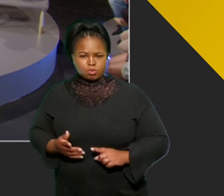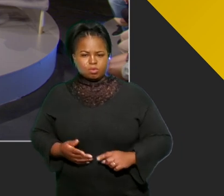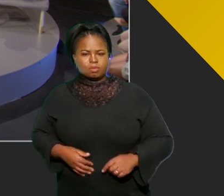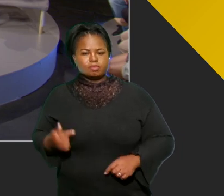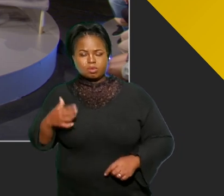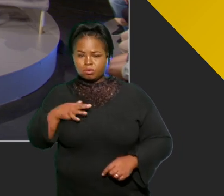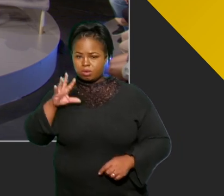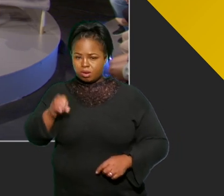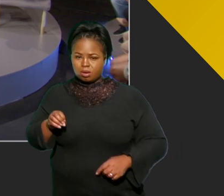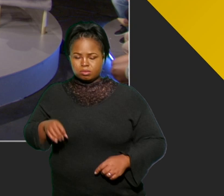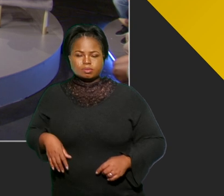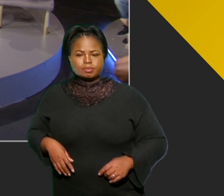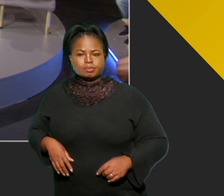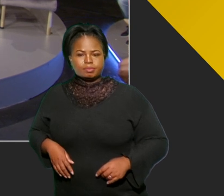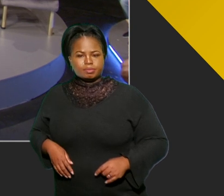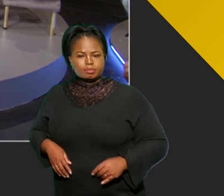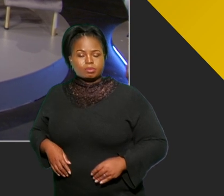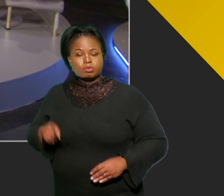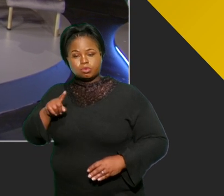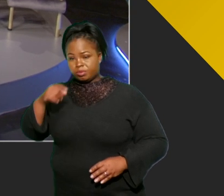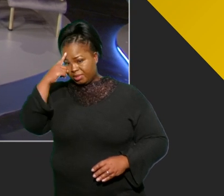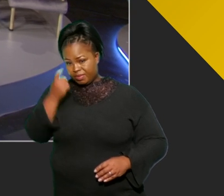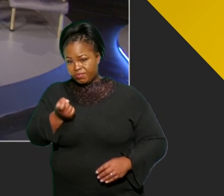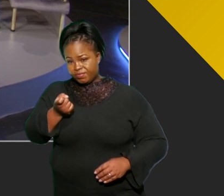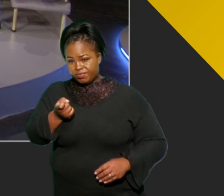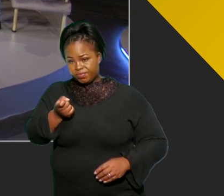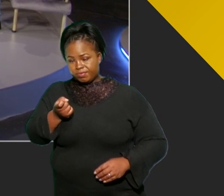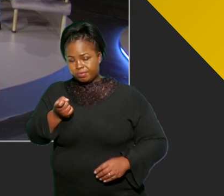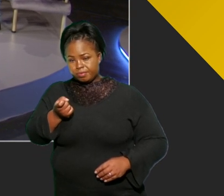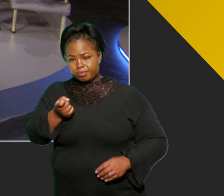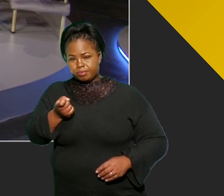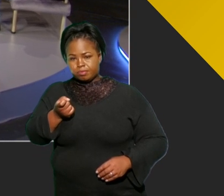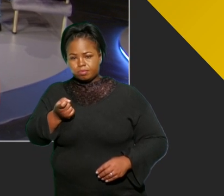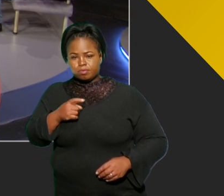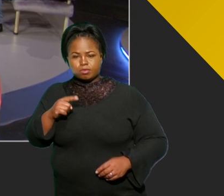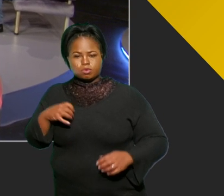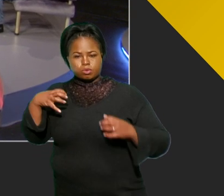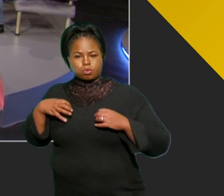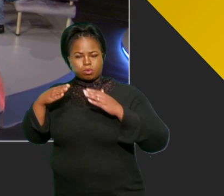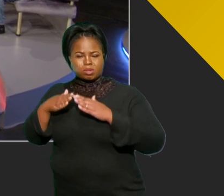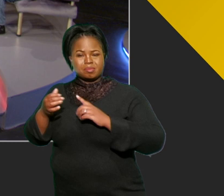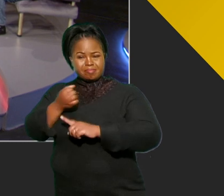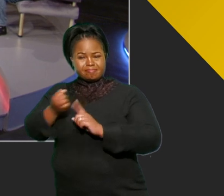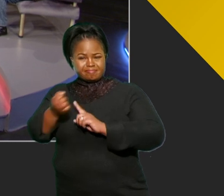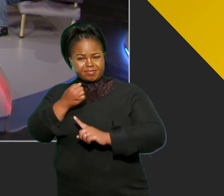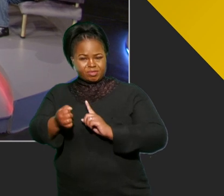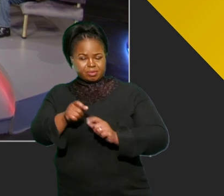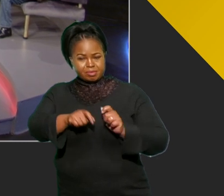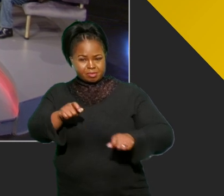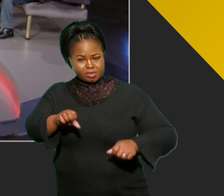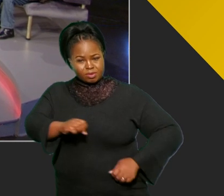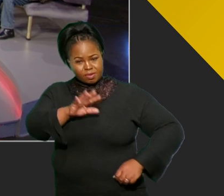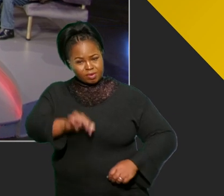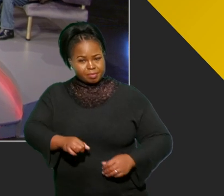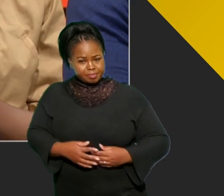Siswami before ngikwazi ukuthi ngibuyisele kunecollect do you believe ukuthi wena as abomastandi are abusing abantu in South